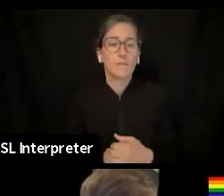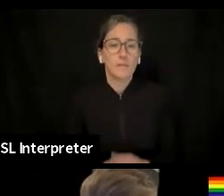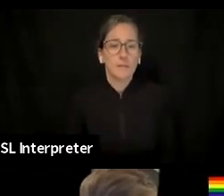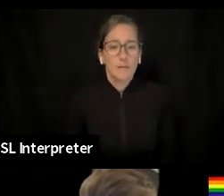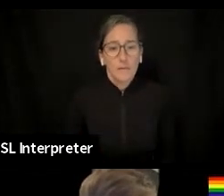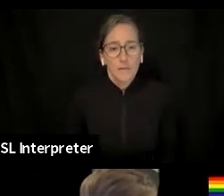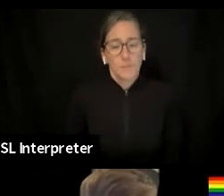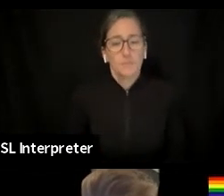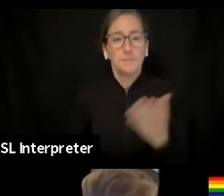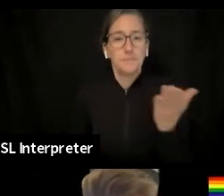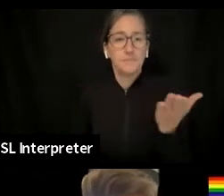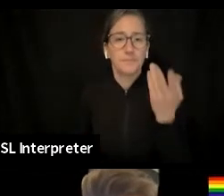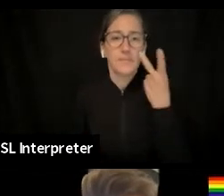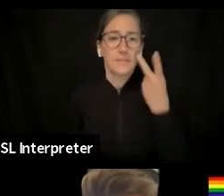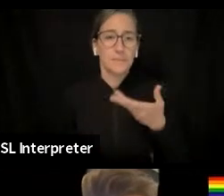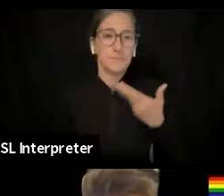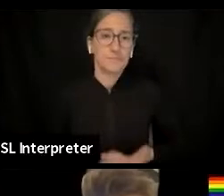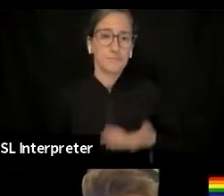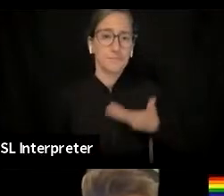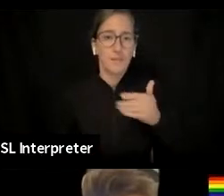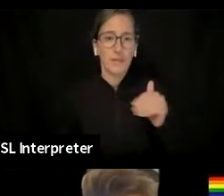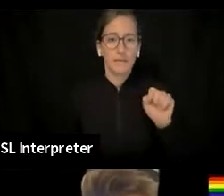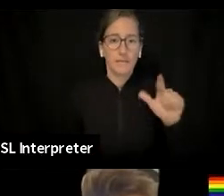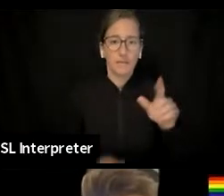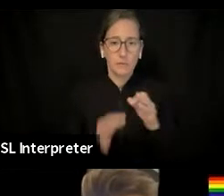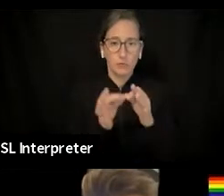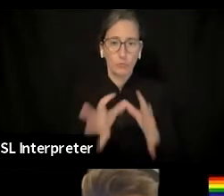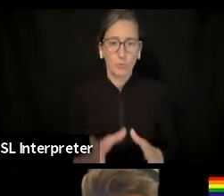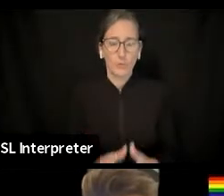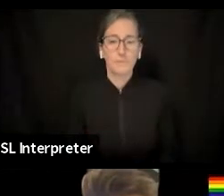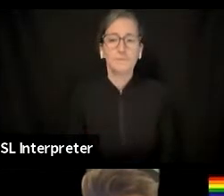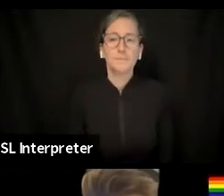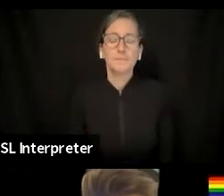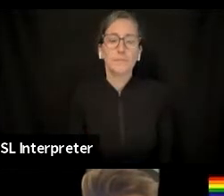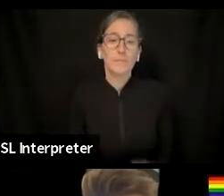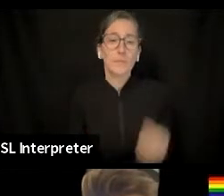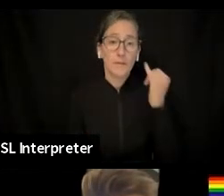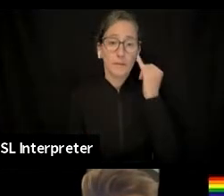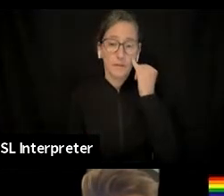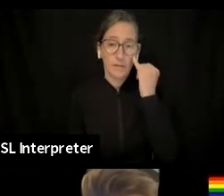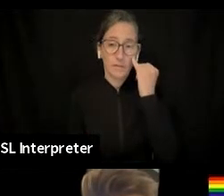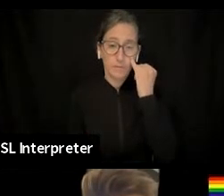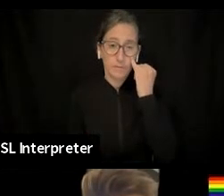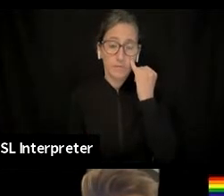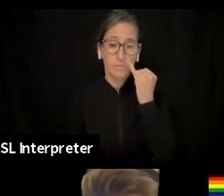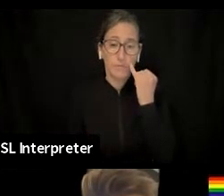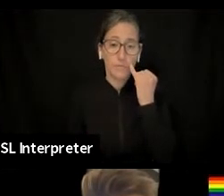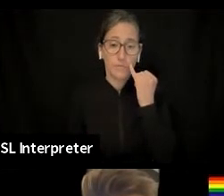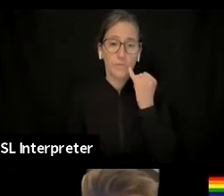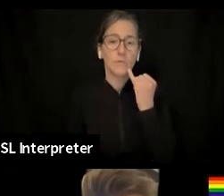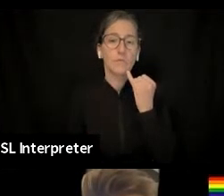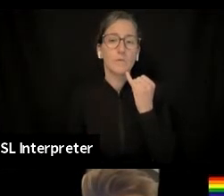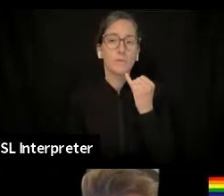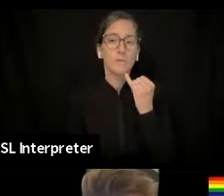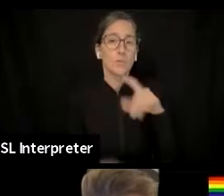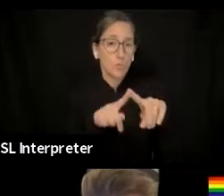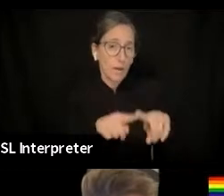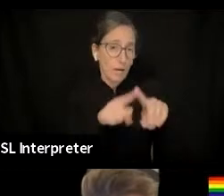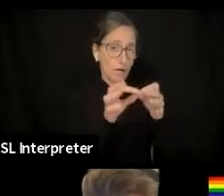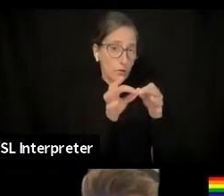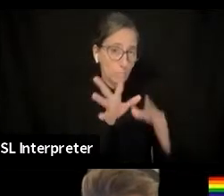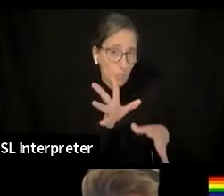our ASL interpreter. If you require this ASL interpretation, you are welcome to